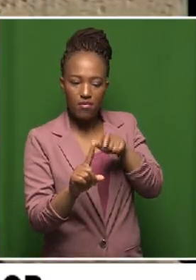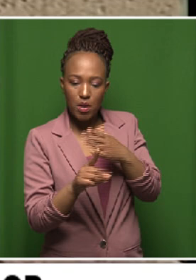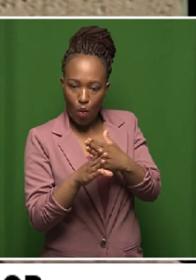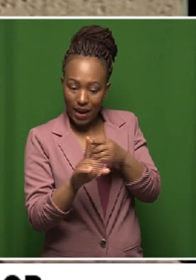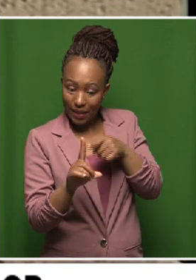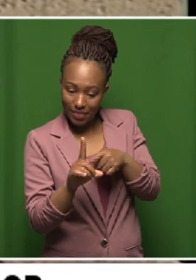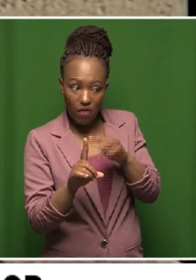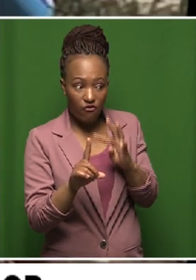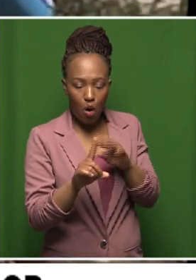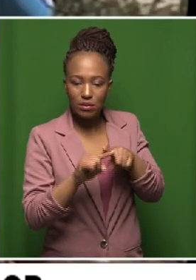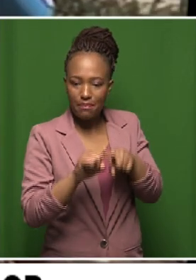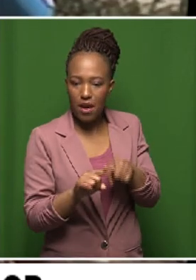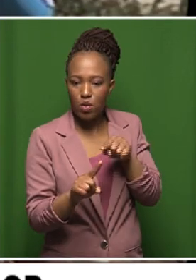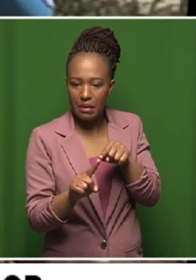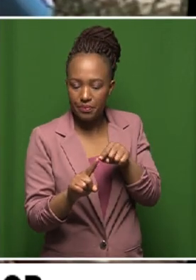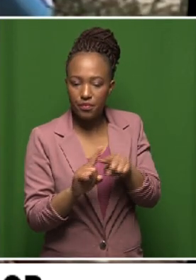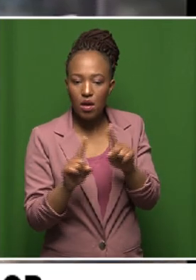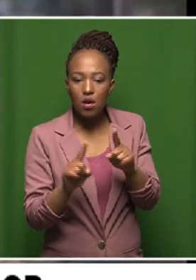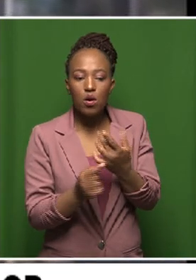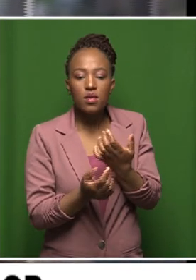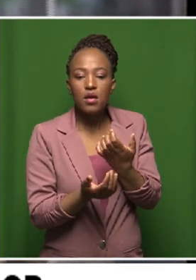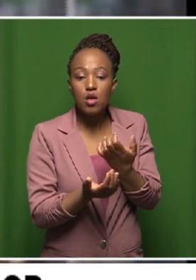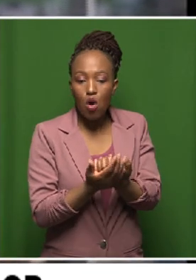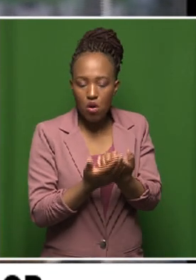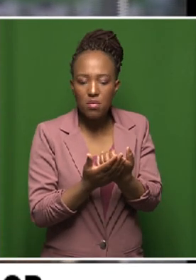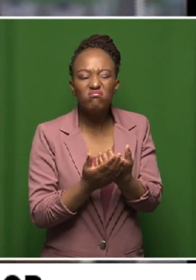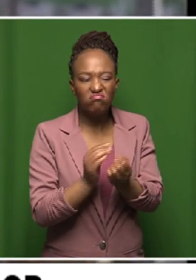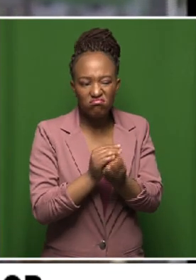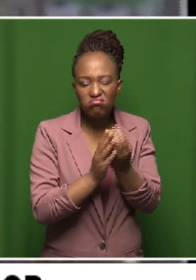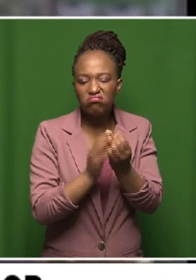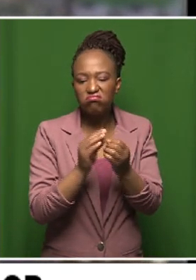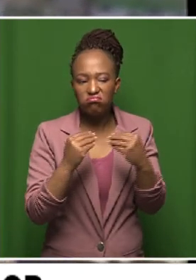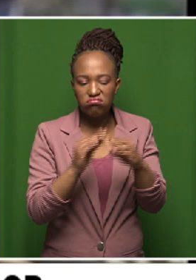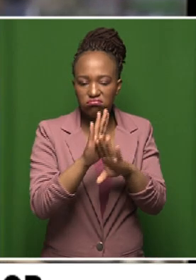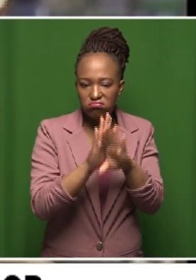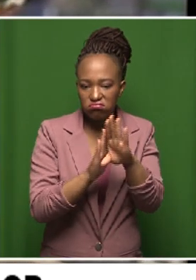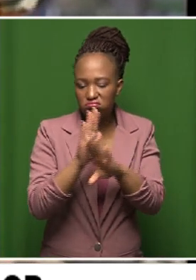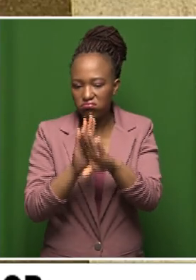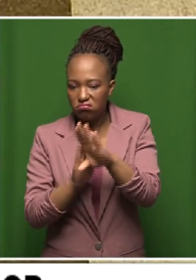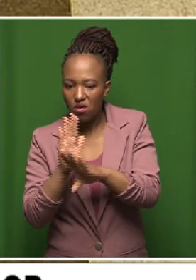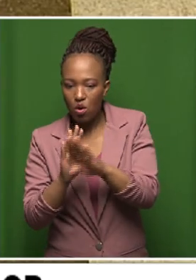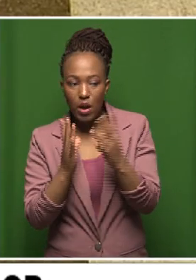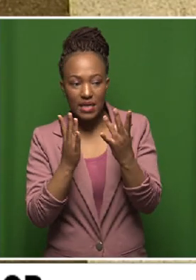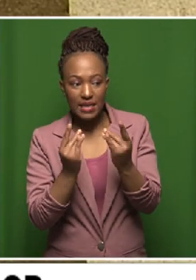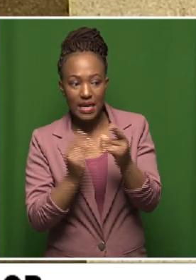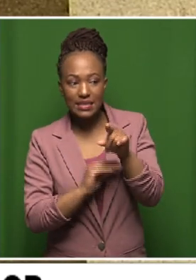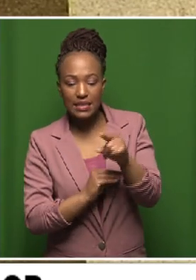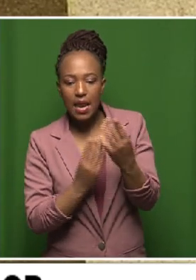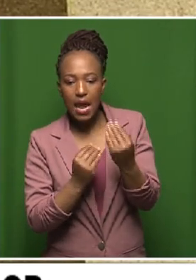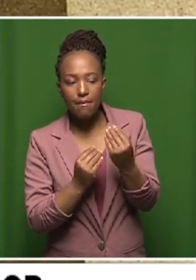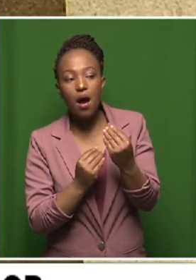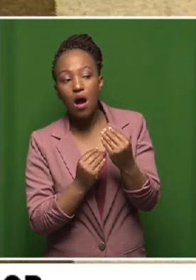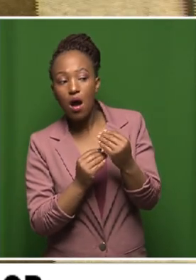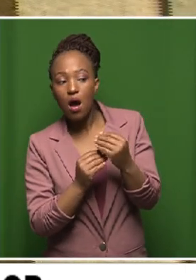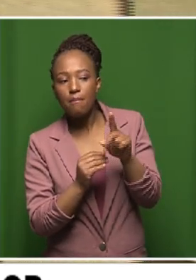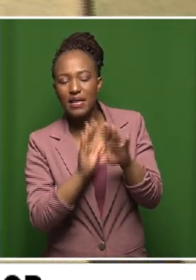instance. We're probably going to see the economy start growing a little bit now, but there's a lot of the, statistical noise also in economic growth numbers. But I am